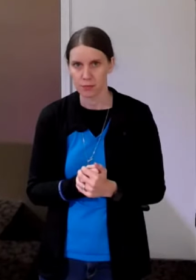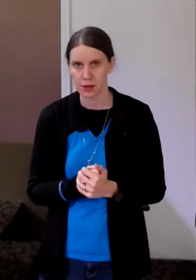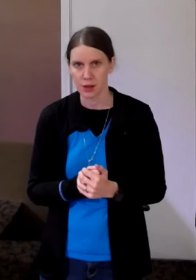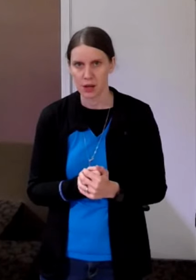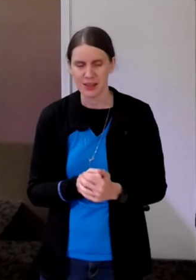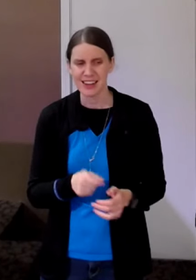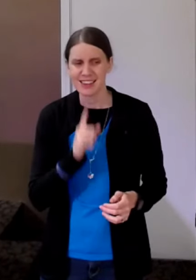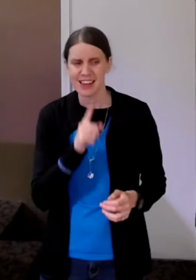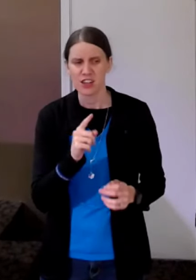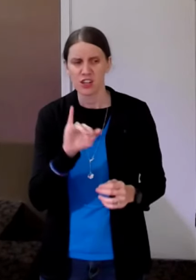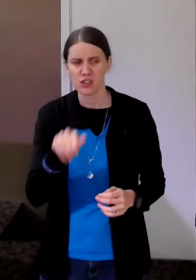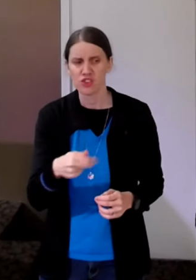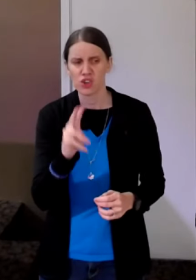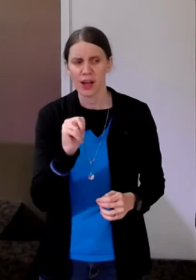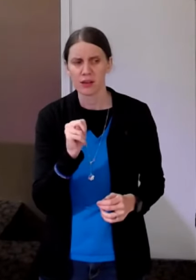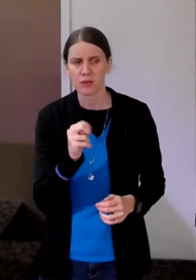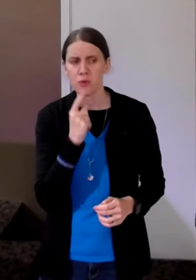And he said, I'm nobody.